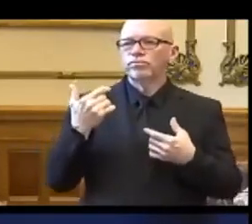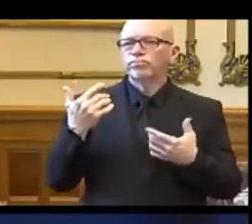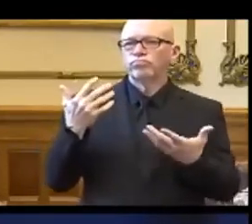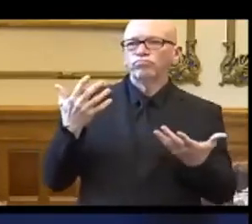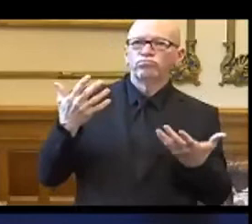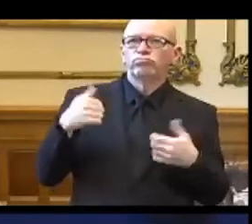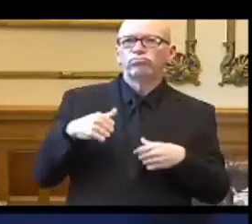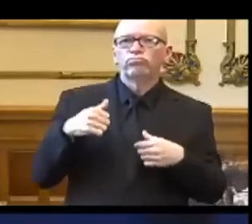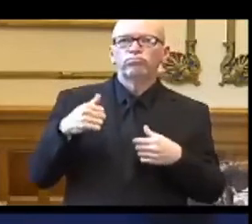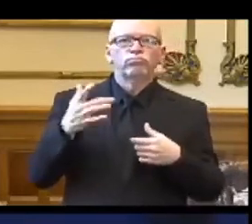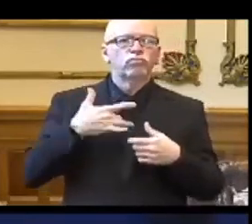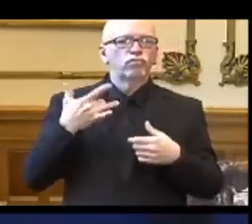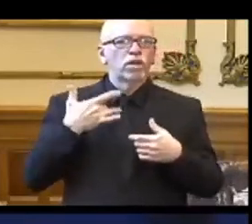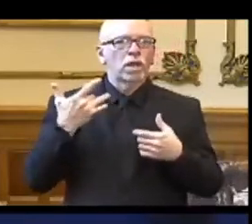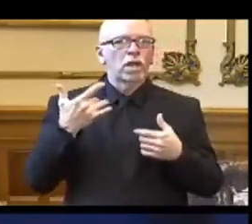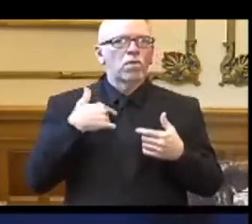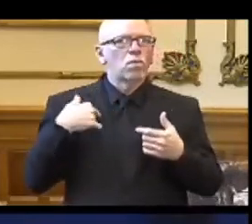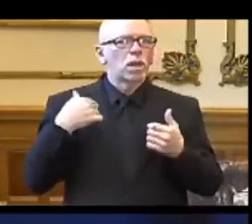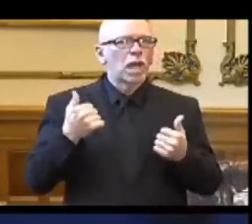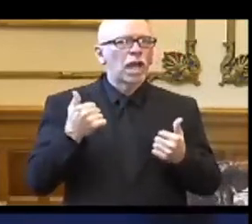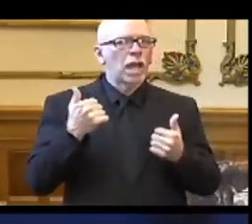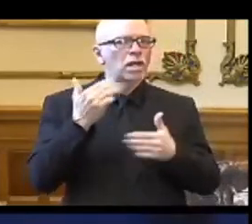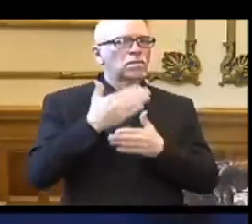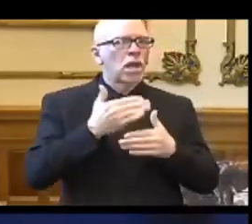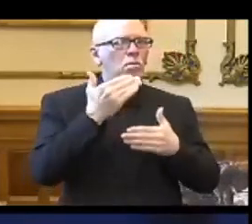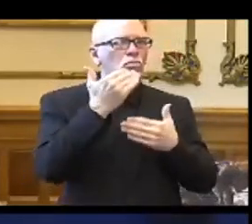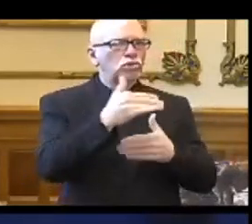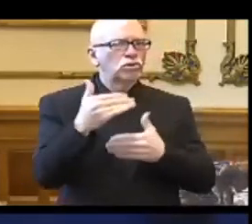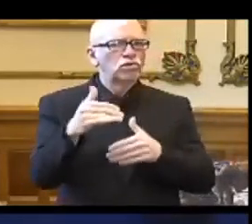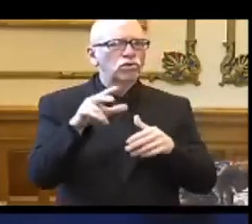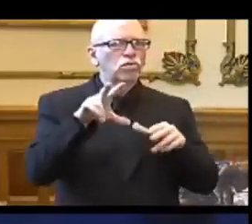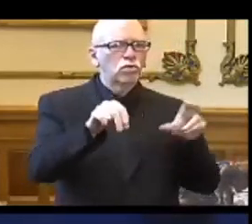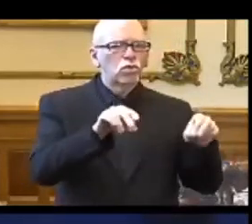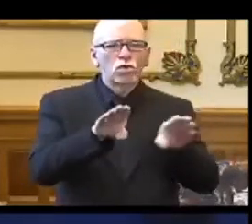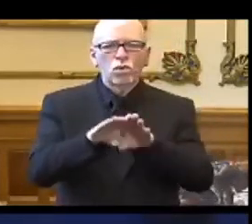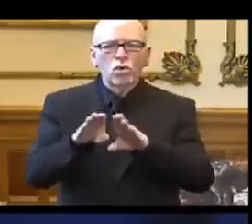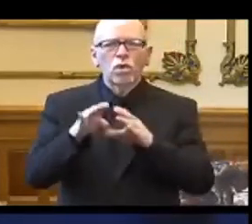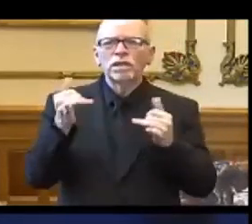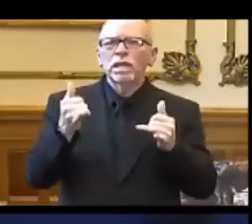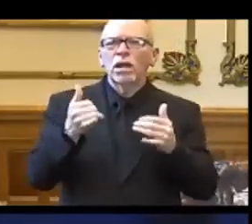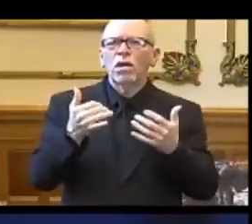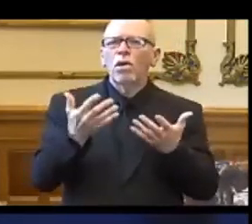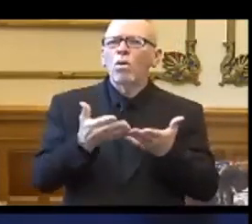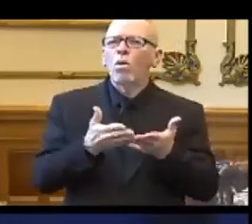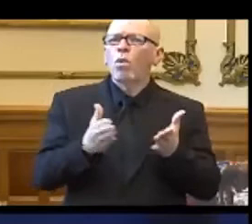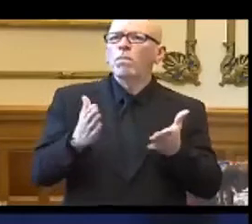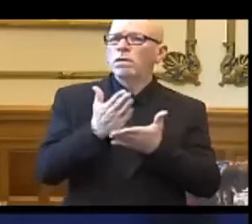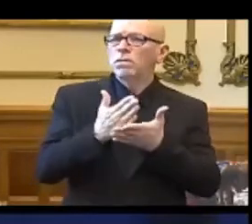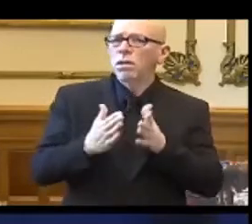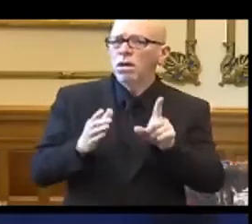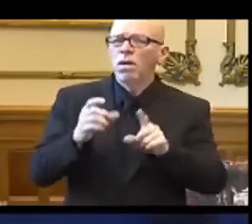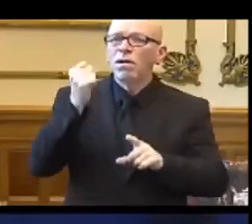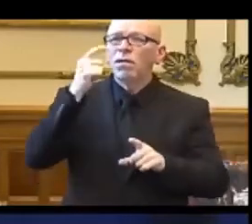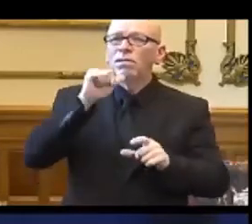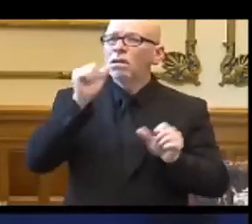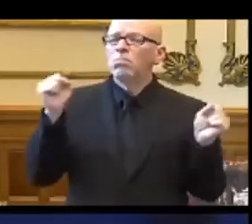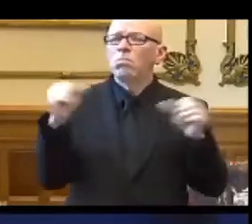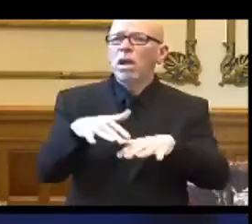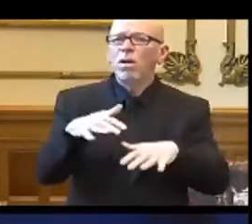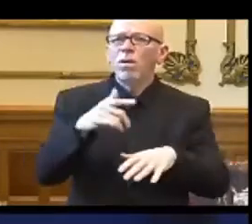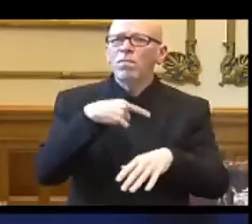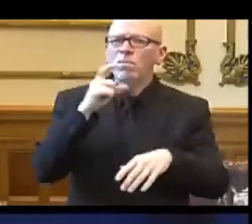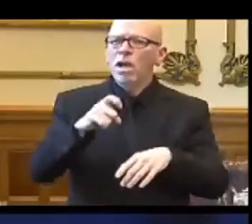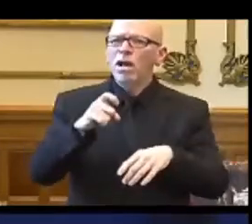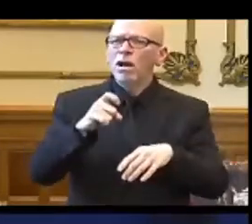with, movement restrictions and making sure that we're not bumping into each other in large mass gatherings. That's why we're so